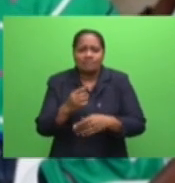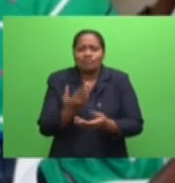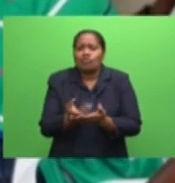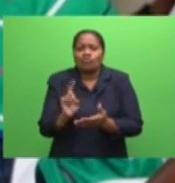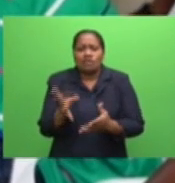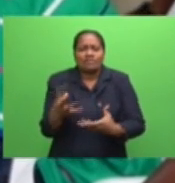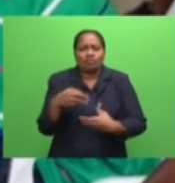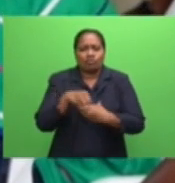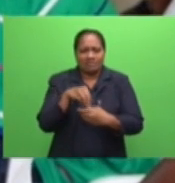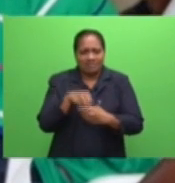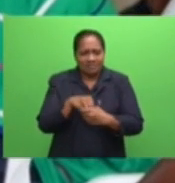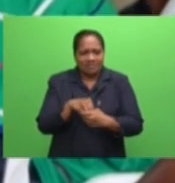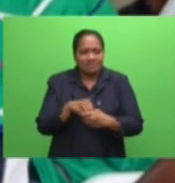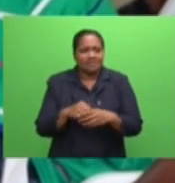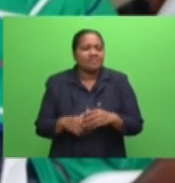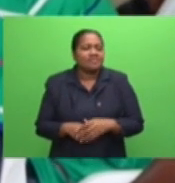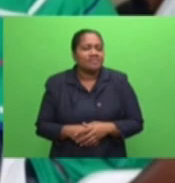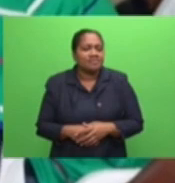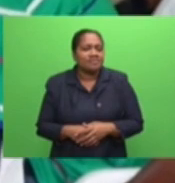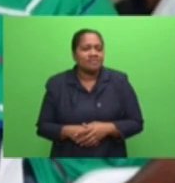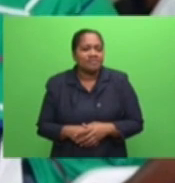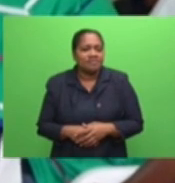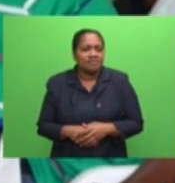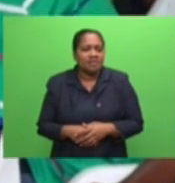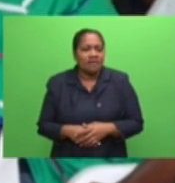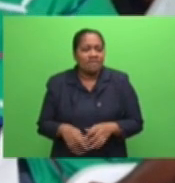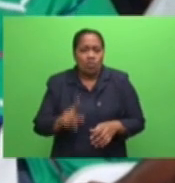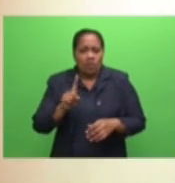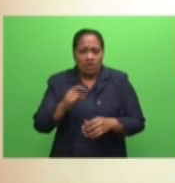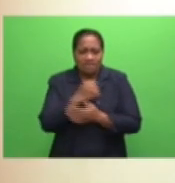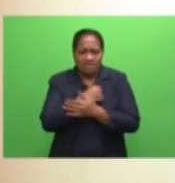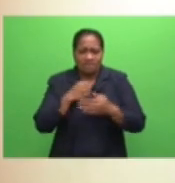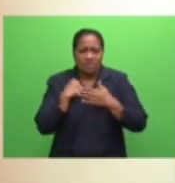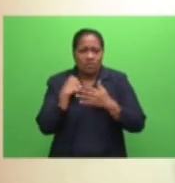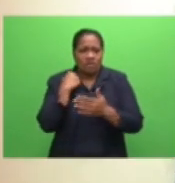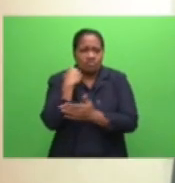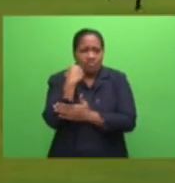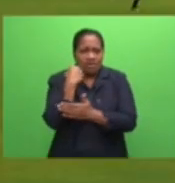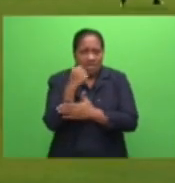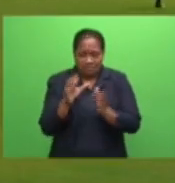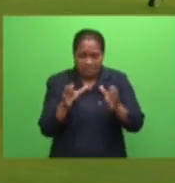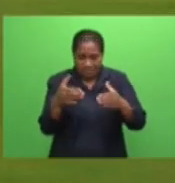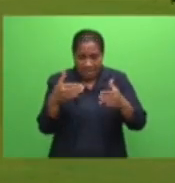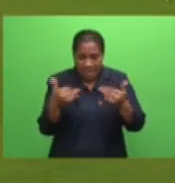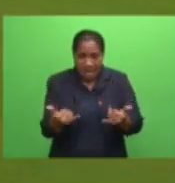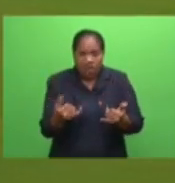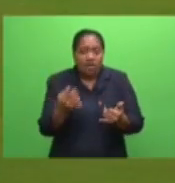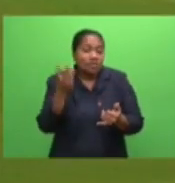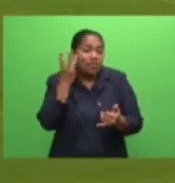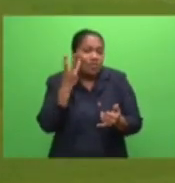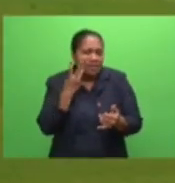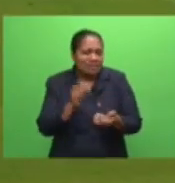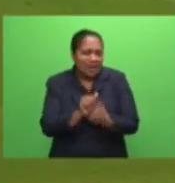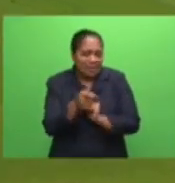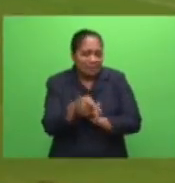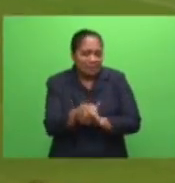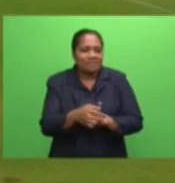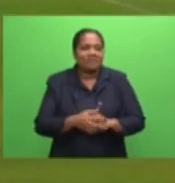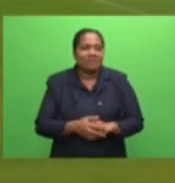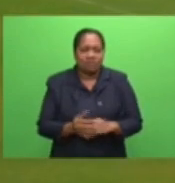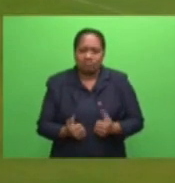World Rugby, one of World Rugby's pillars at the moment is the ladies of the women's game. This is a great opportunity for someone